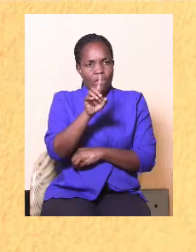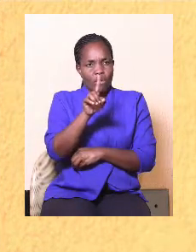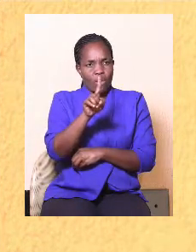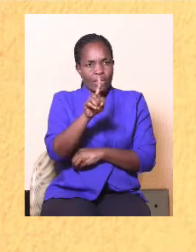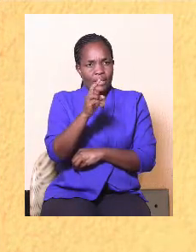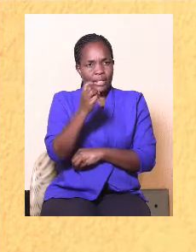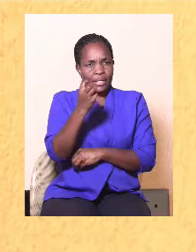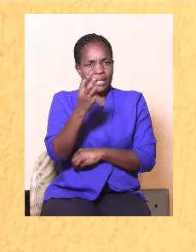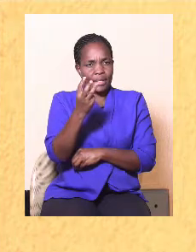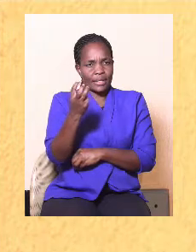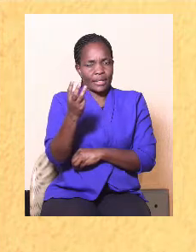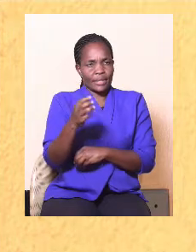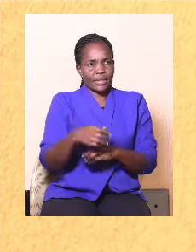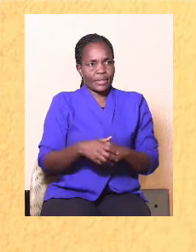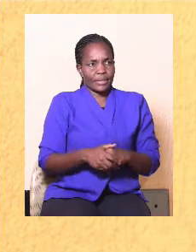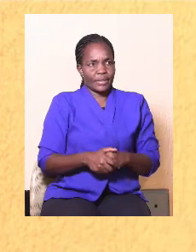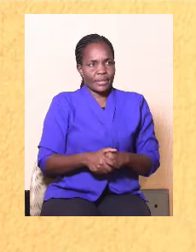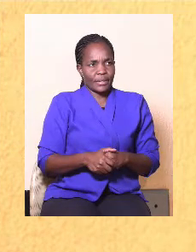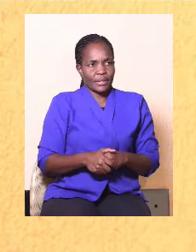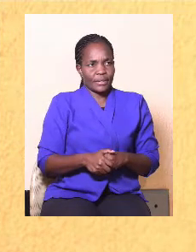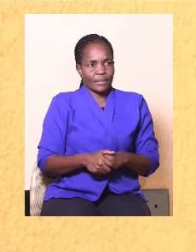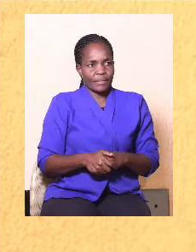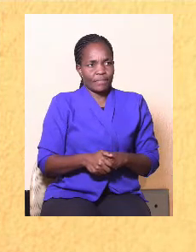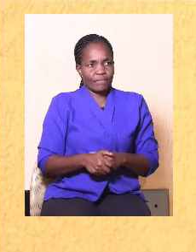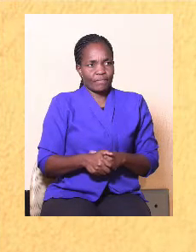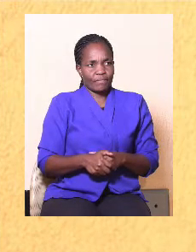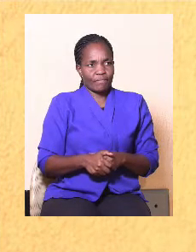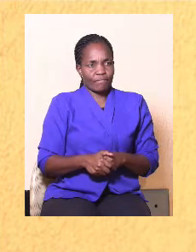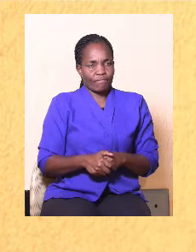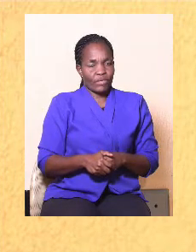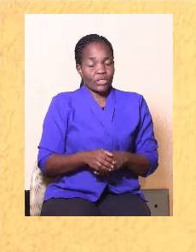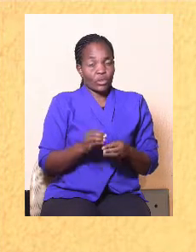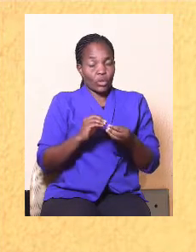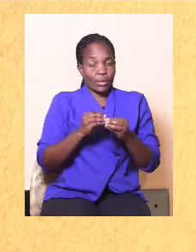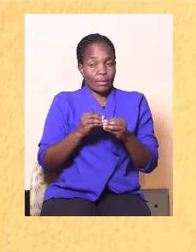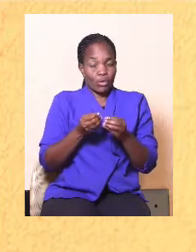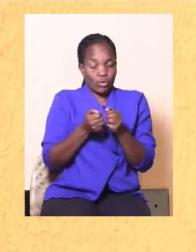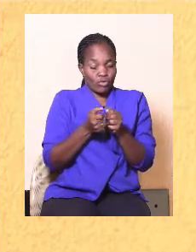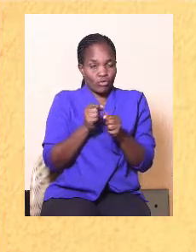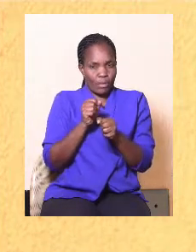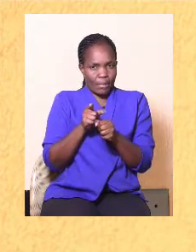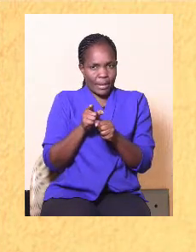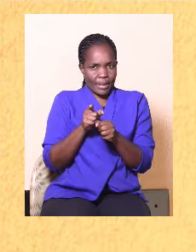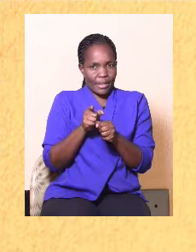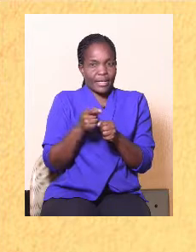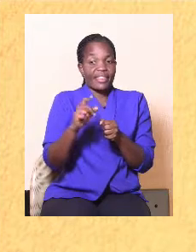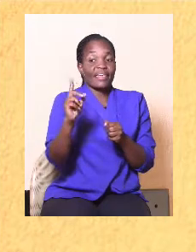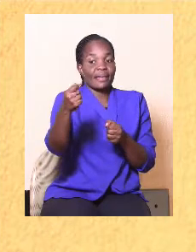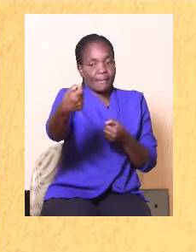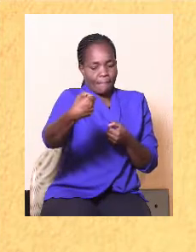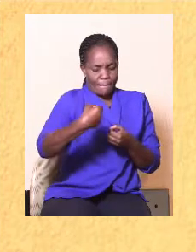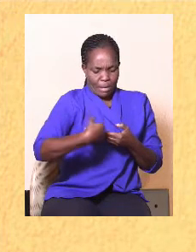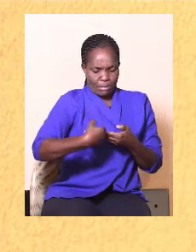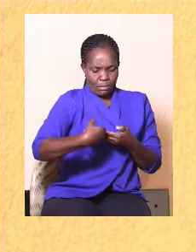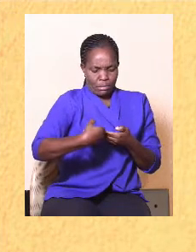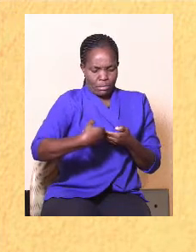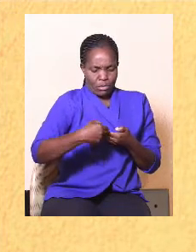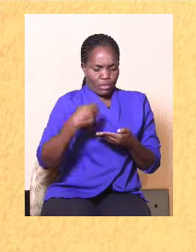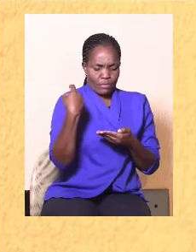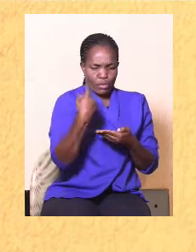141222 to MTC. Now, once you send that number, you will get a reply which will ask you very few